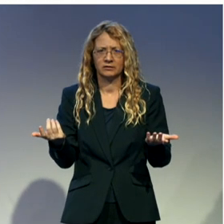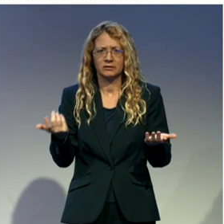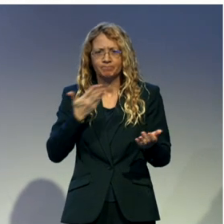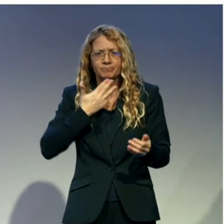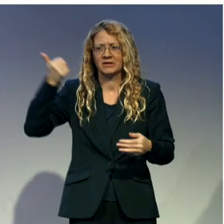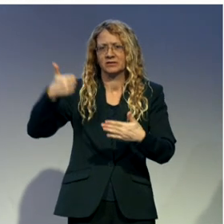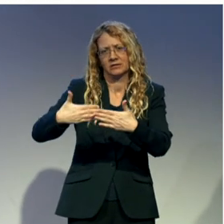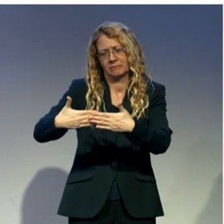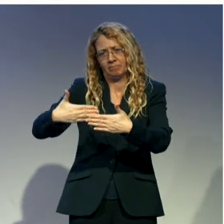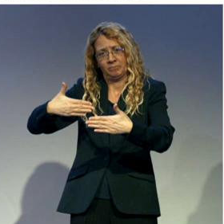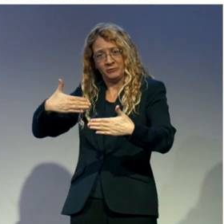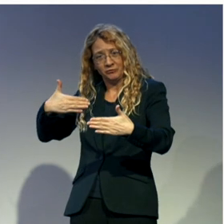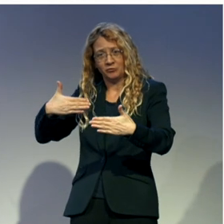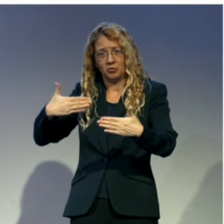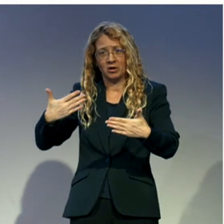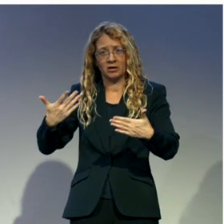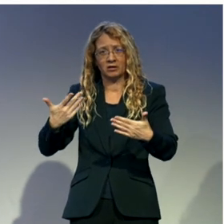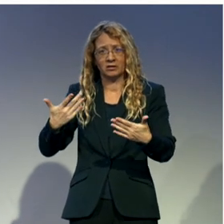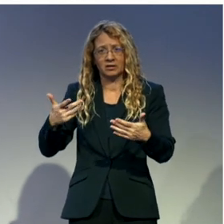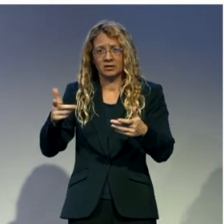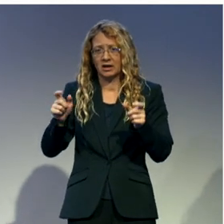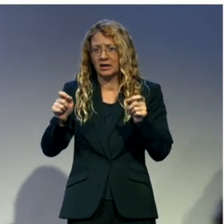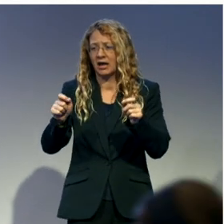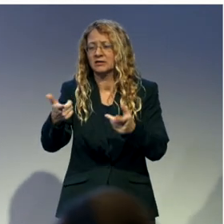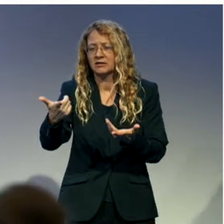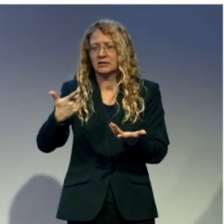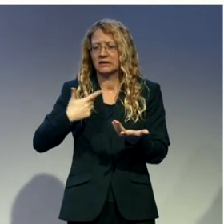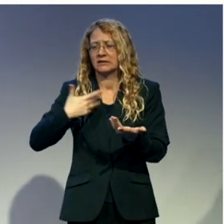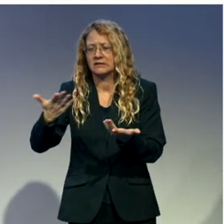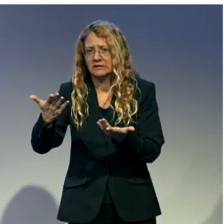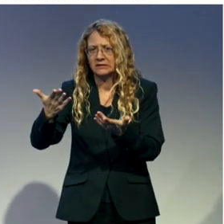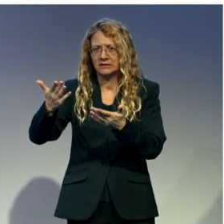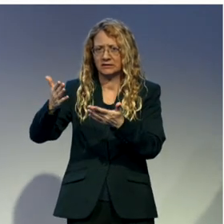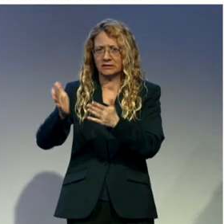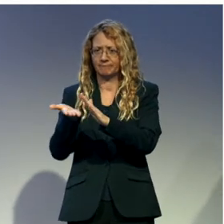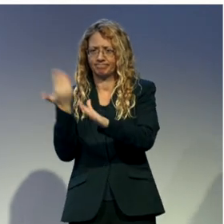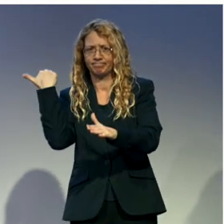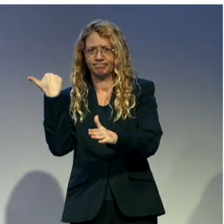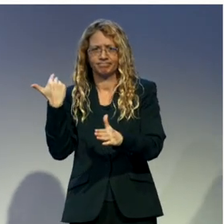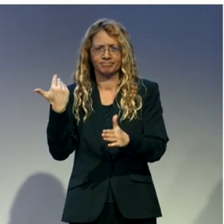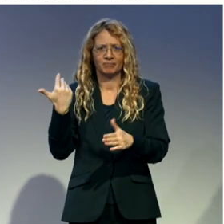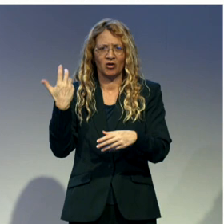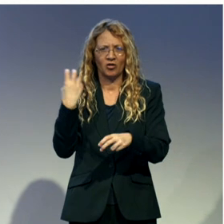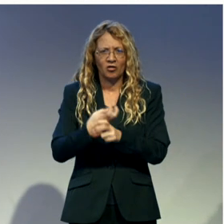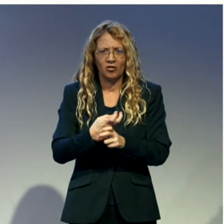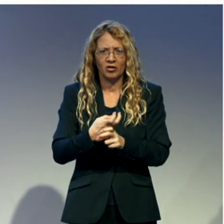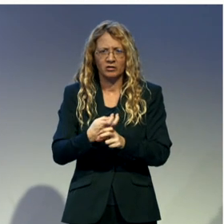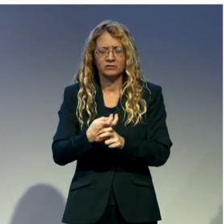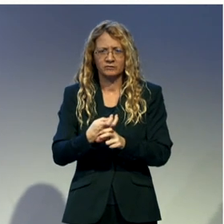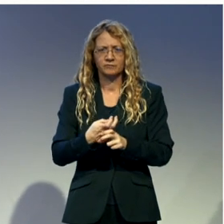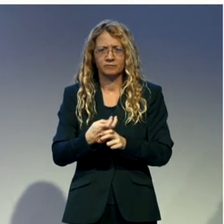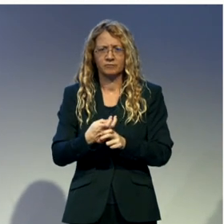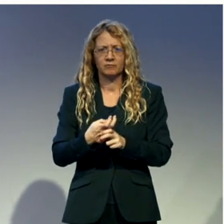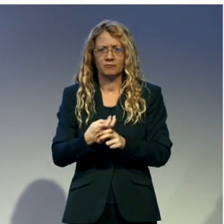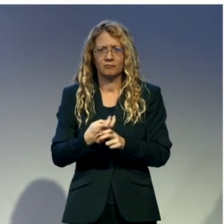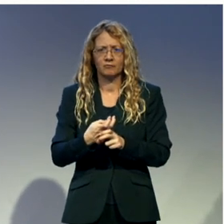my efforts. And the peak age of incidence of breast cancer is 40 years. As you all